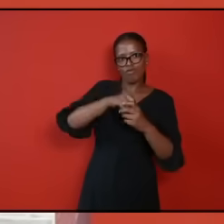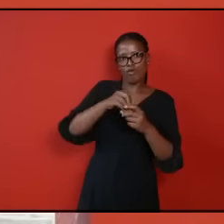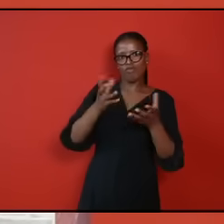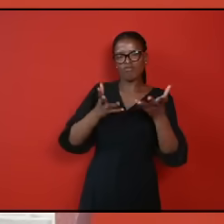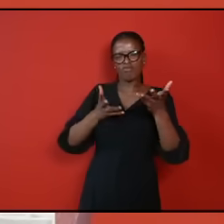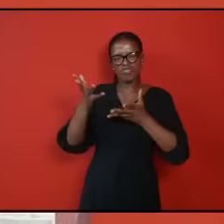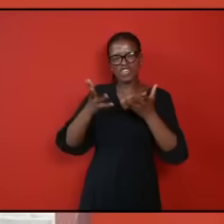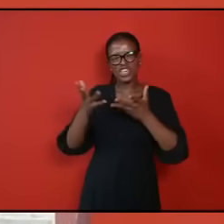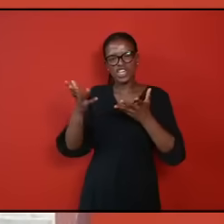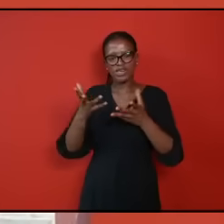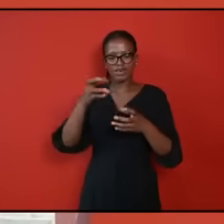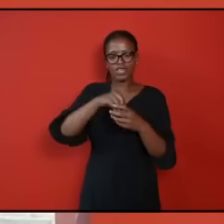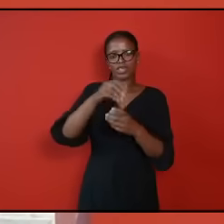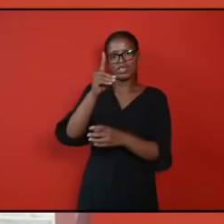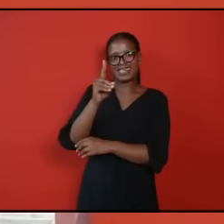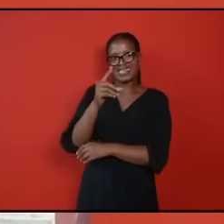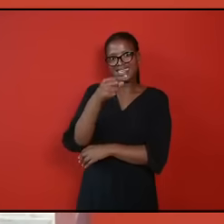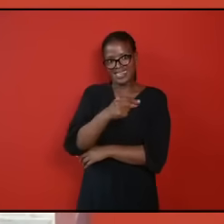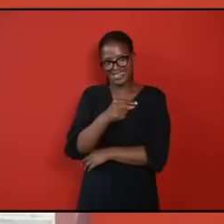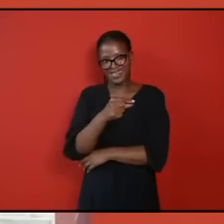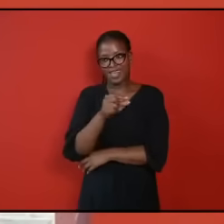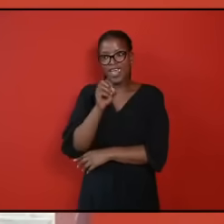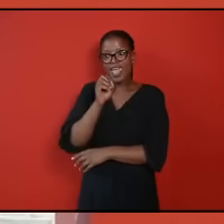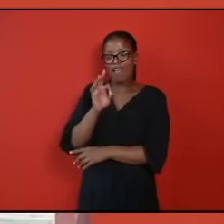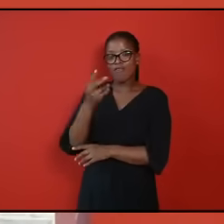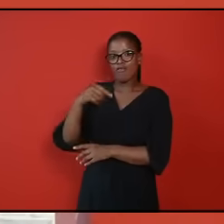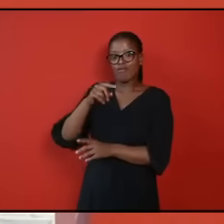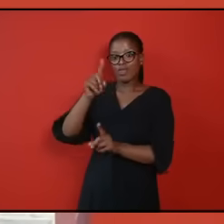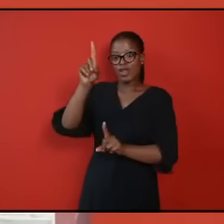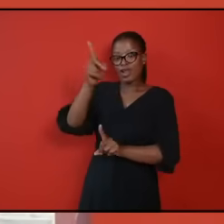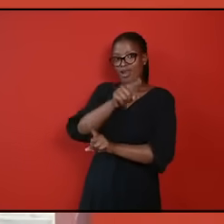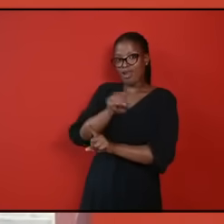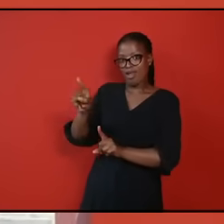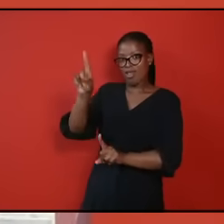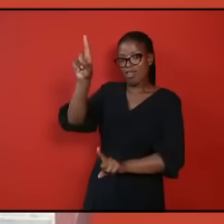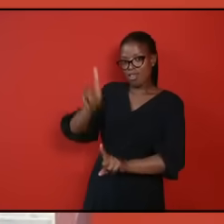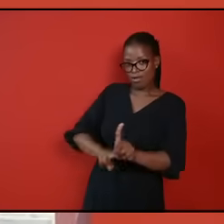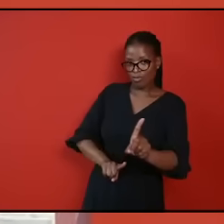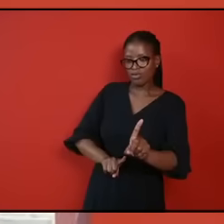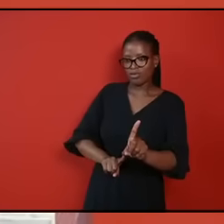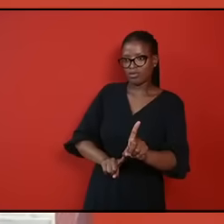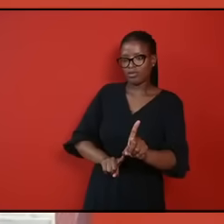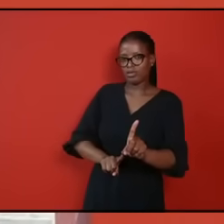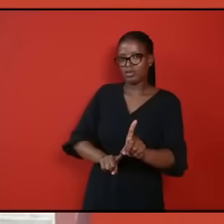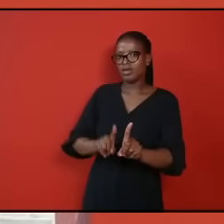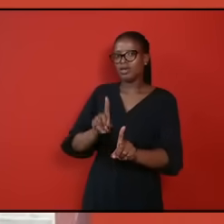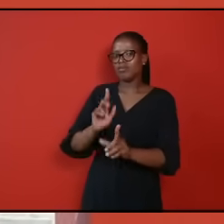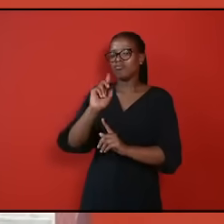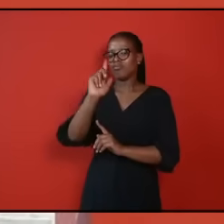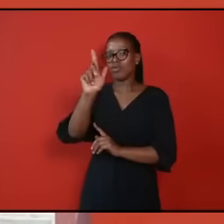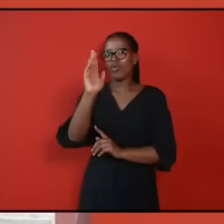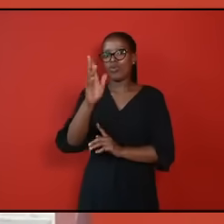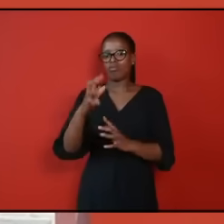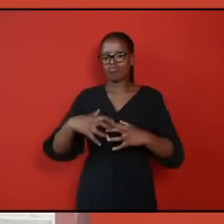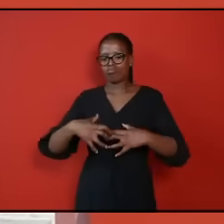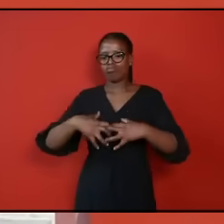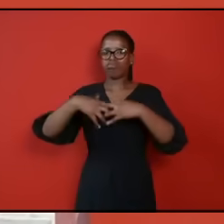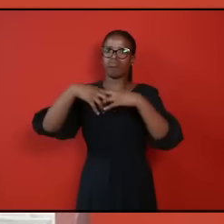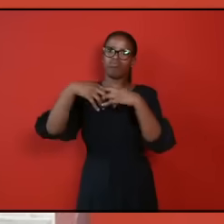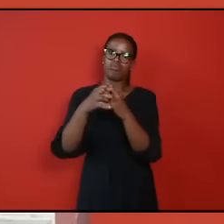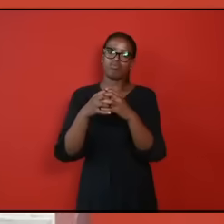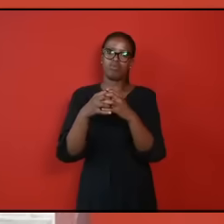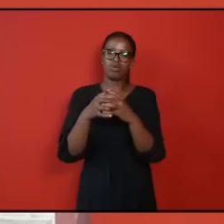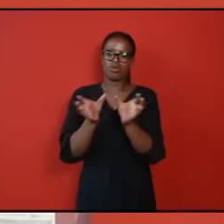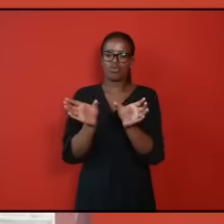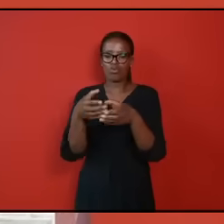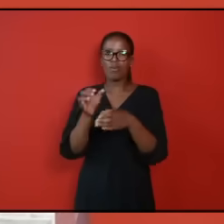And if they lose this conference in 2027, they are going to form a new party, the Patrice Group.